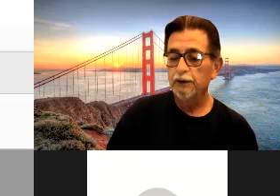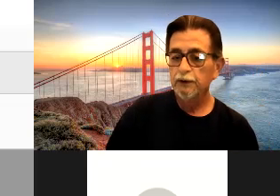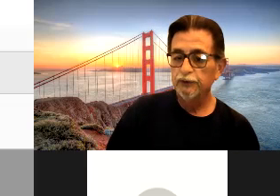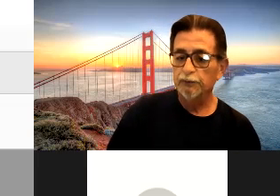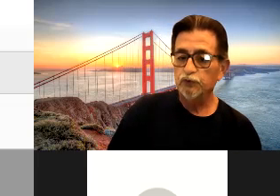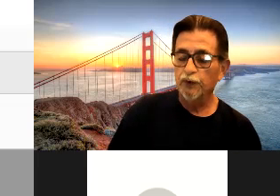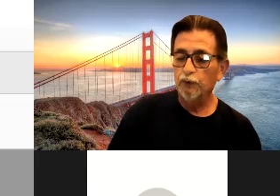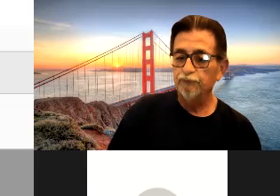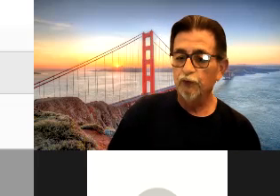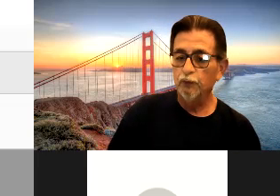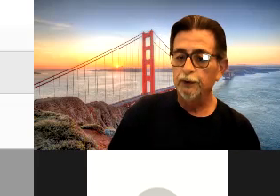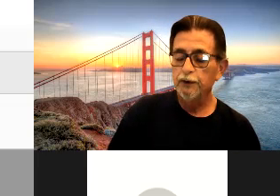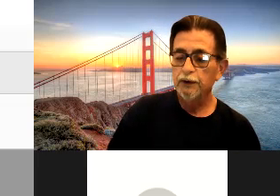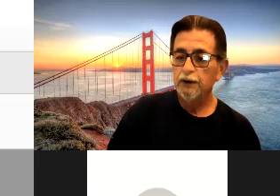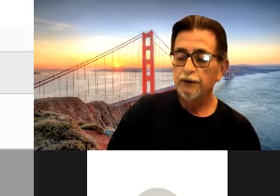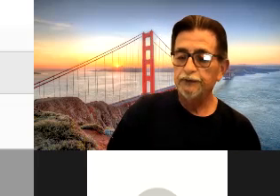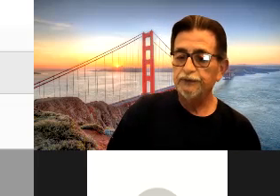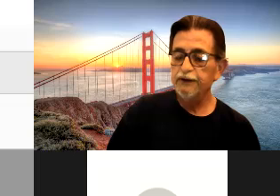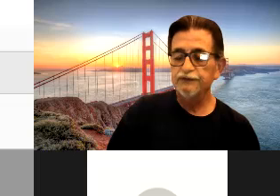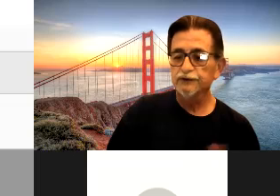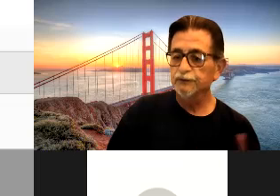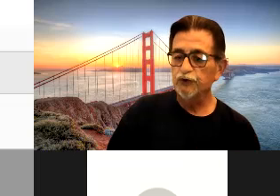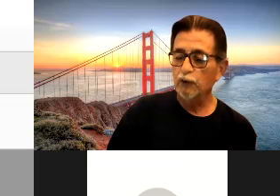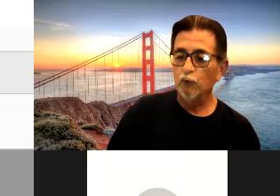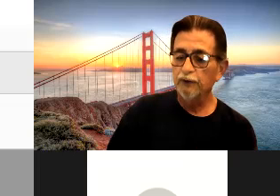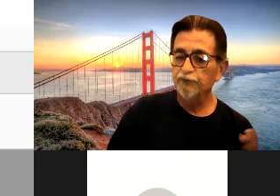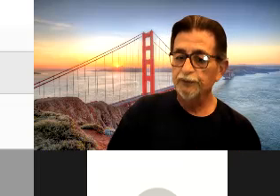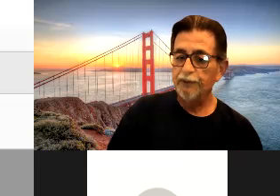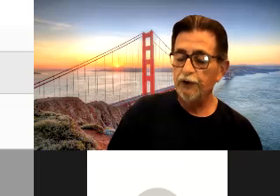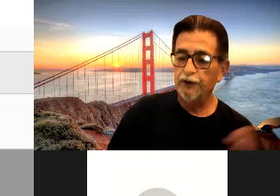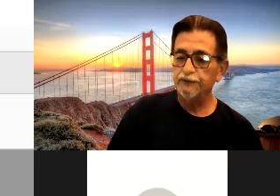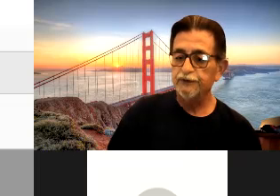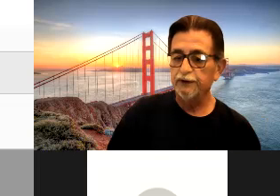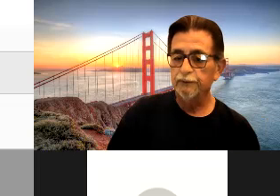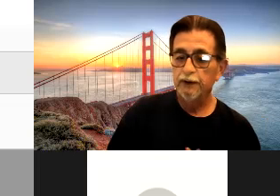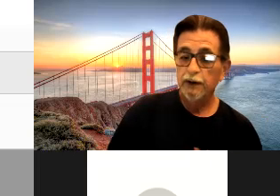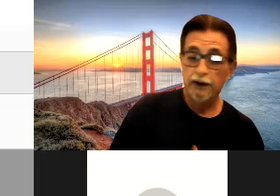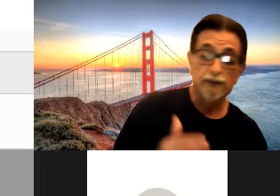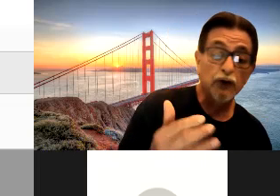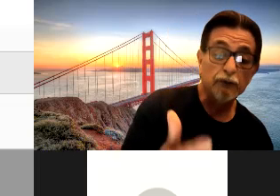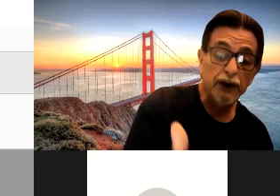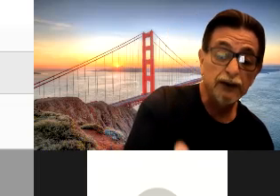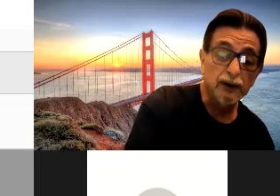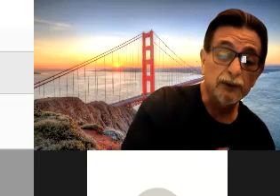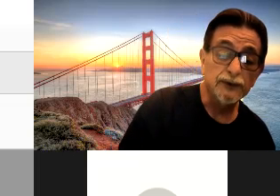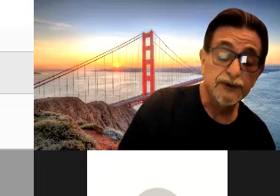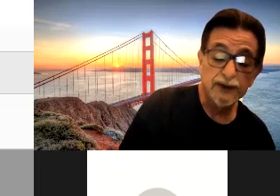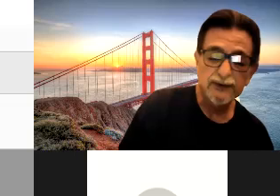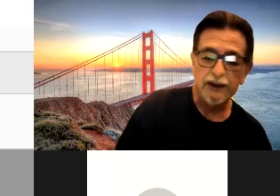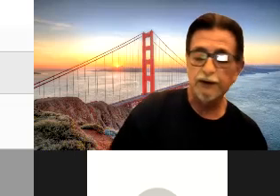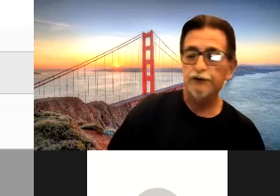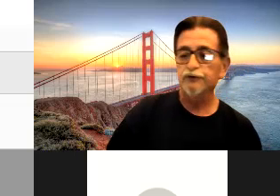21, number 21 forward, the Ds just subtract 1 from the period it's in. And if you ever hit